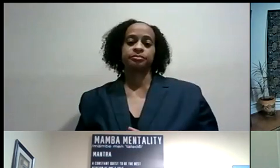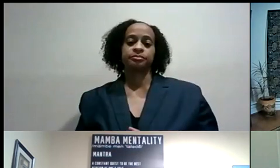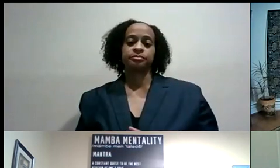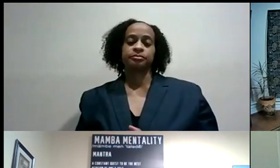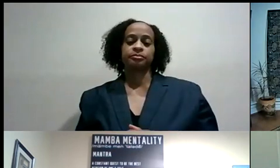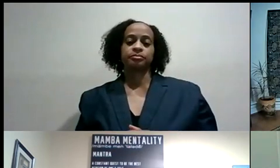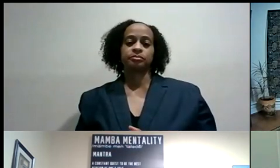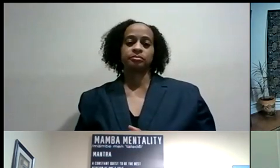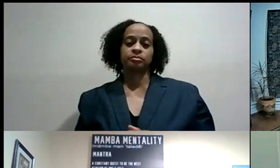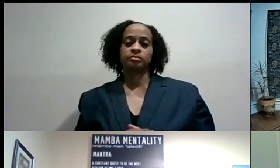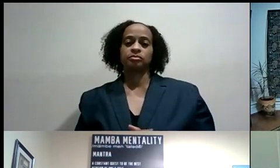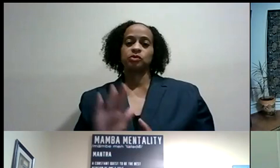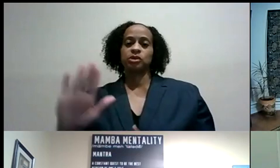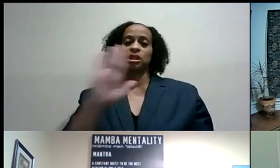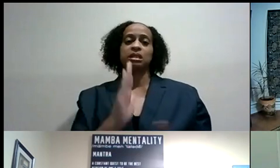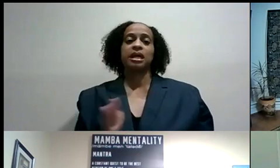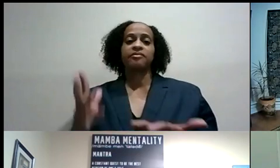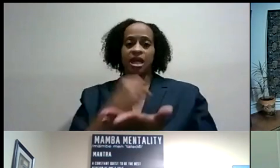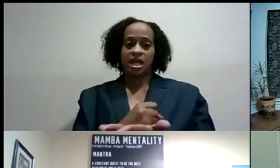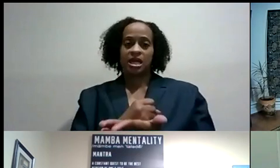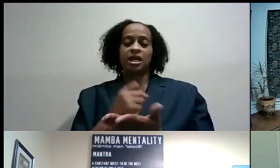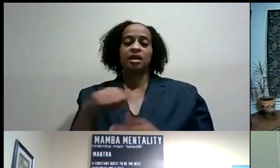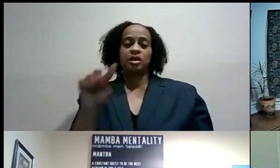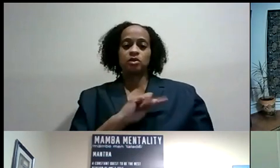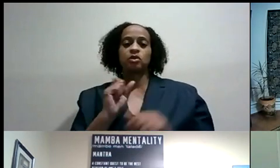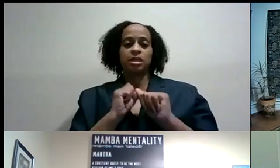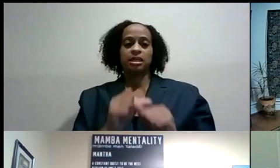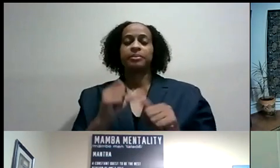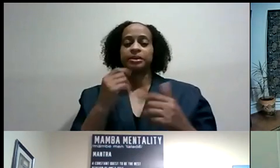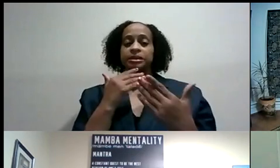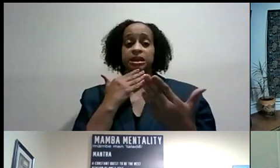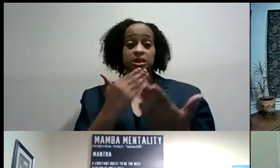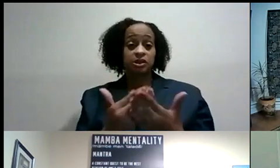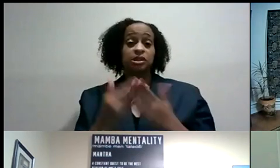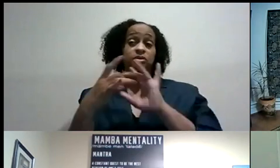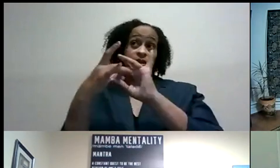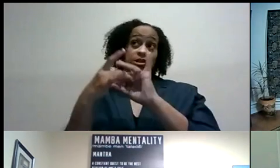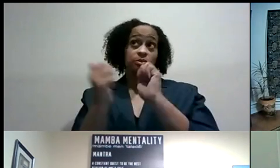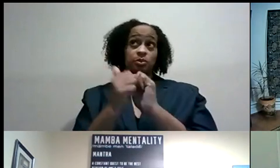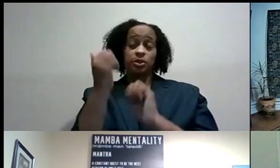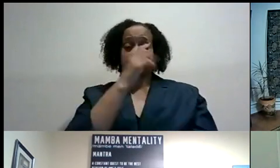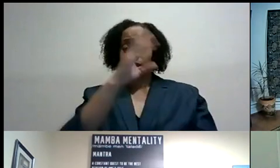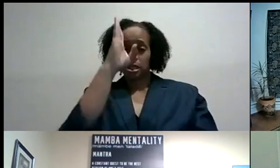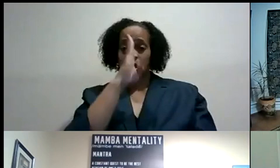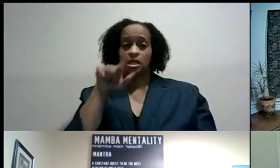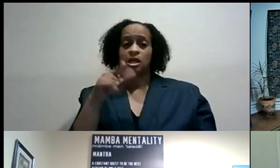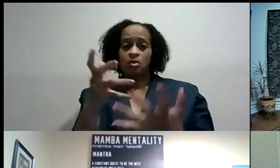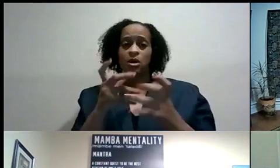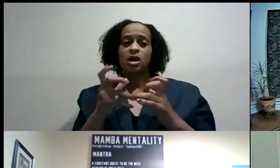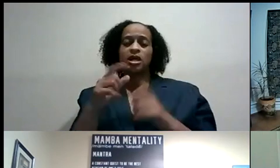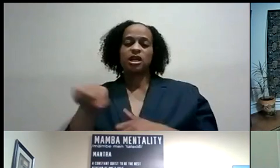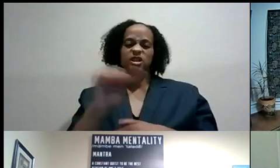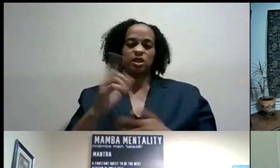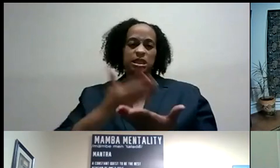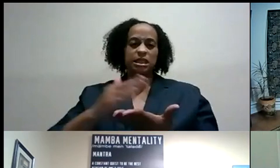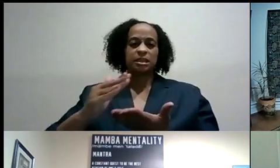it was to his advantage to keep on good terms with God. He wanted to keep away the wrath